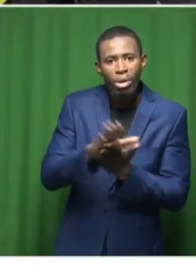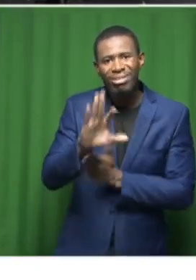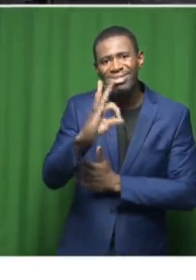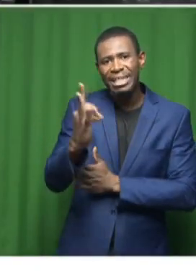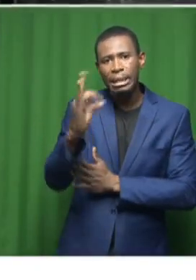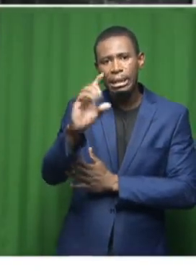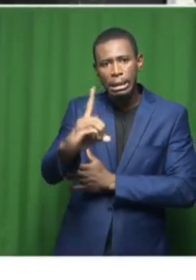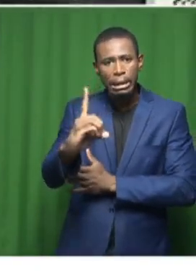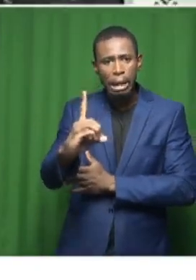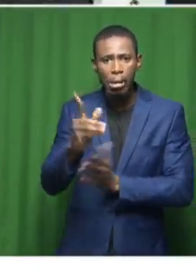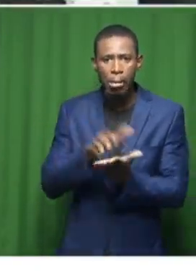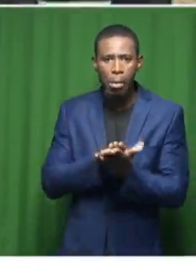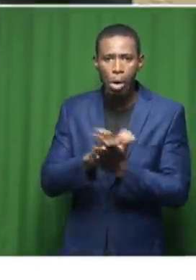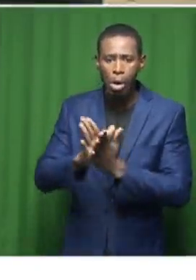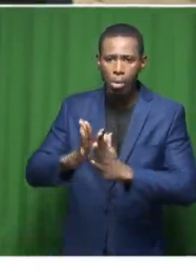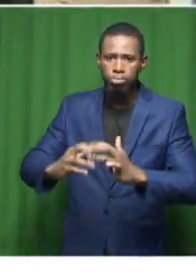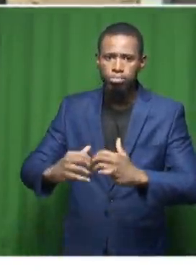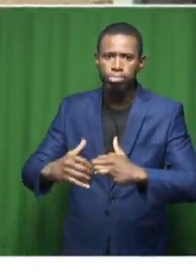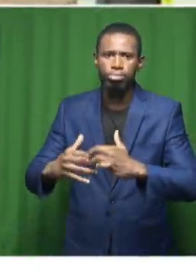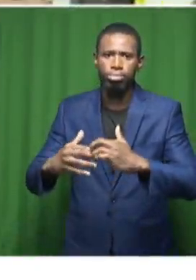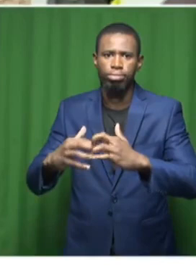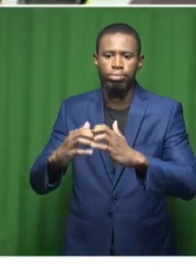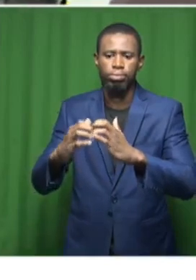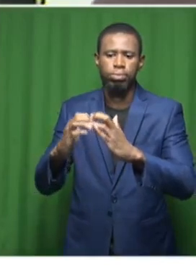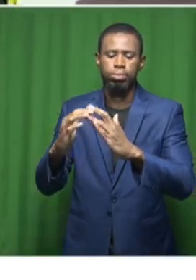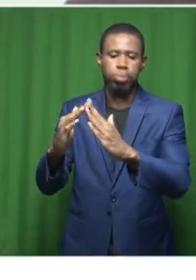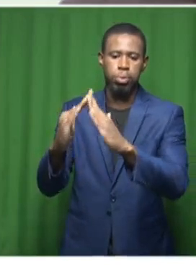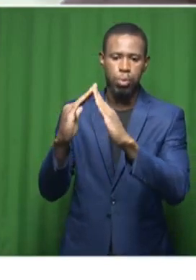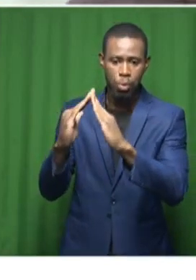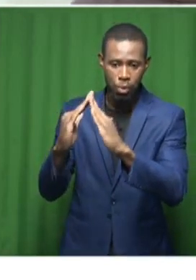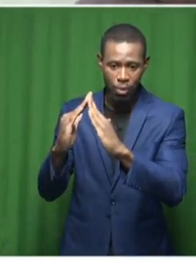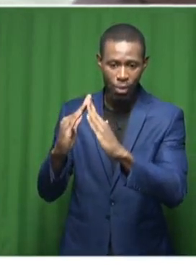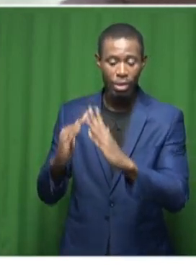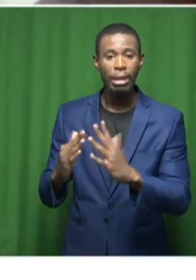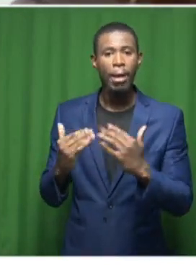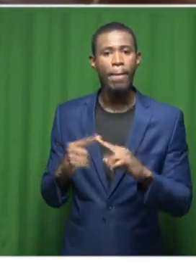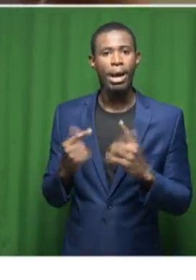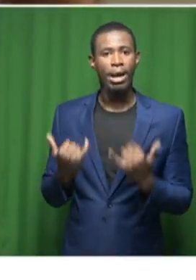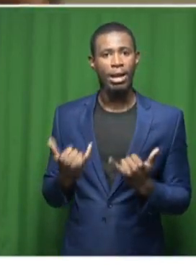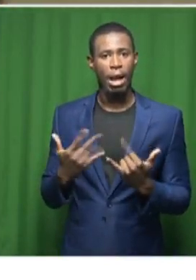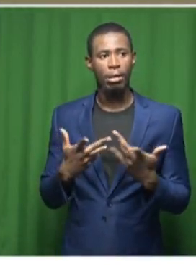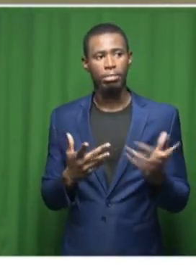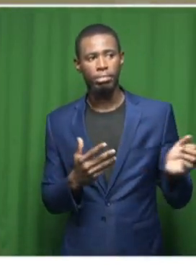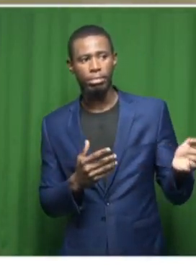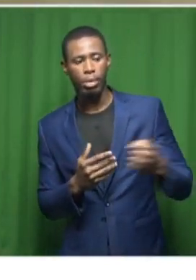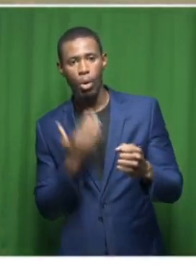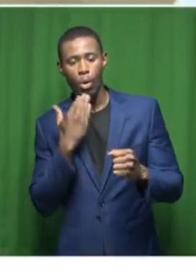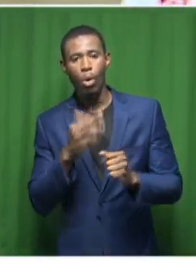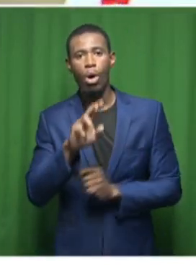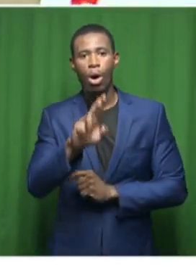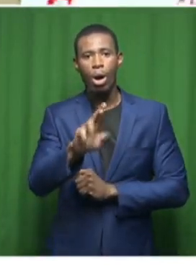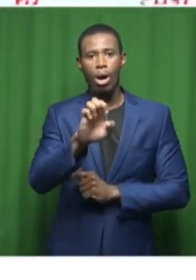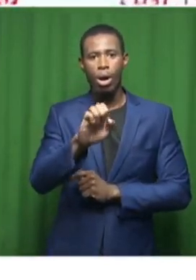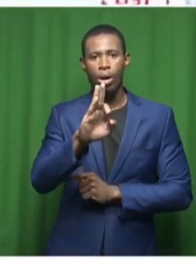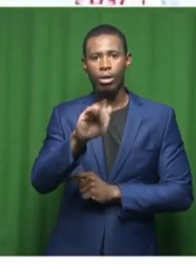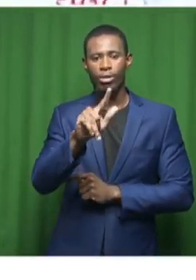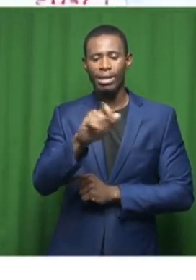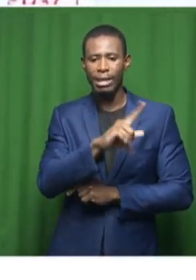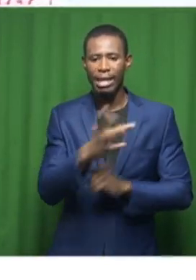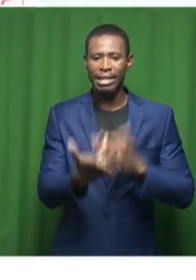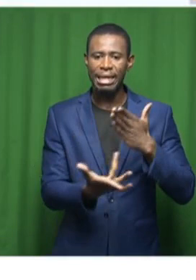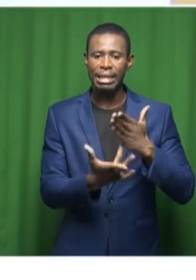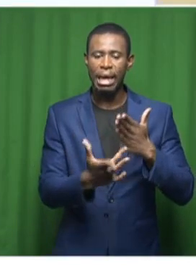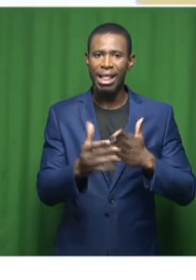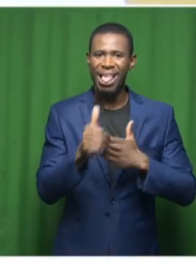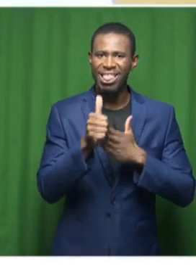of Johannesburg and also from the department. But for now, let's bring in Refilwe Lidikga. He's the technical lead for